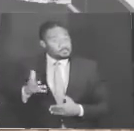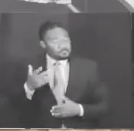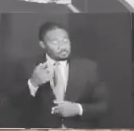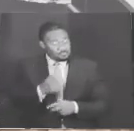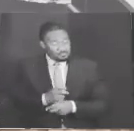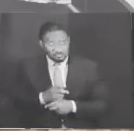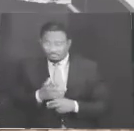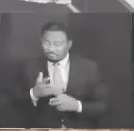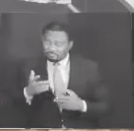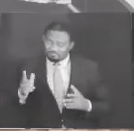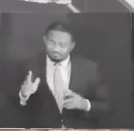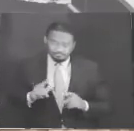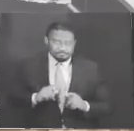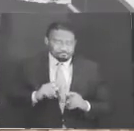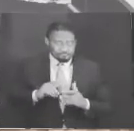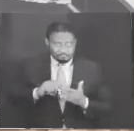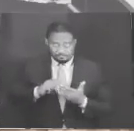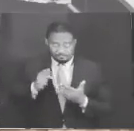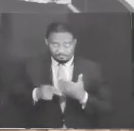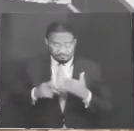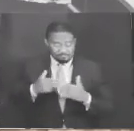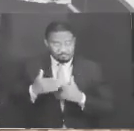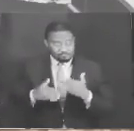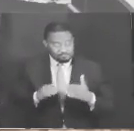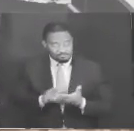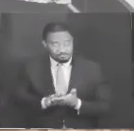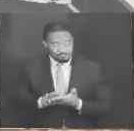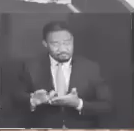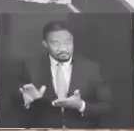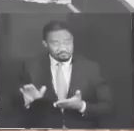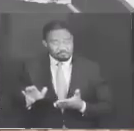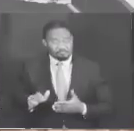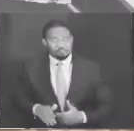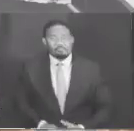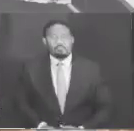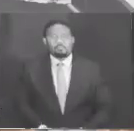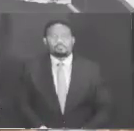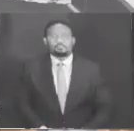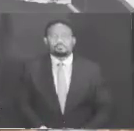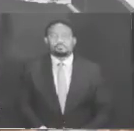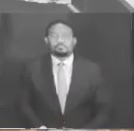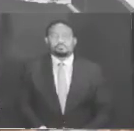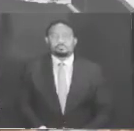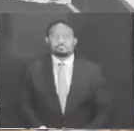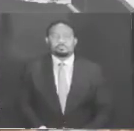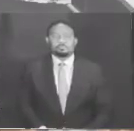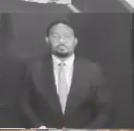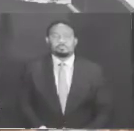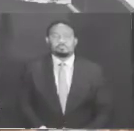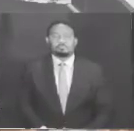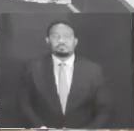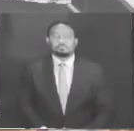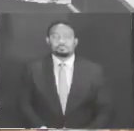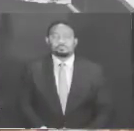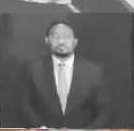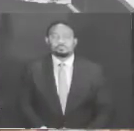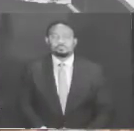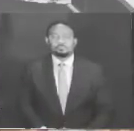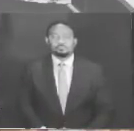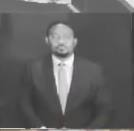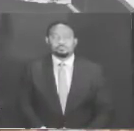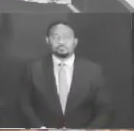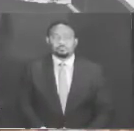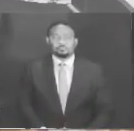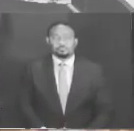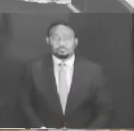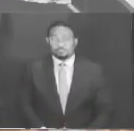smooth implementation of the program, have been resolved as a result of the payment that we have made. Right Honorable Speaker,